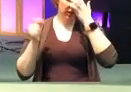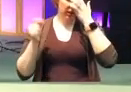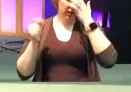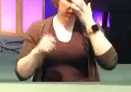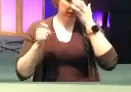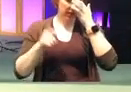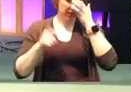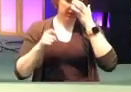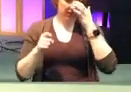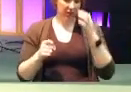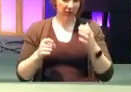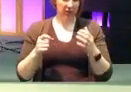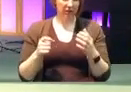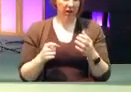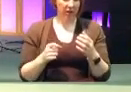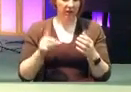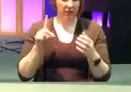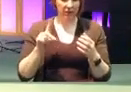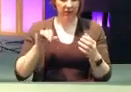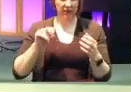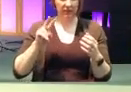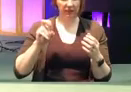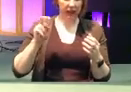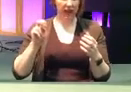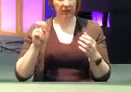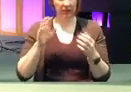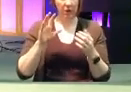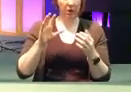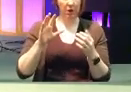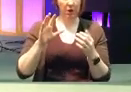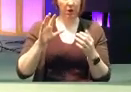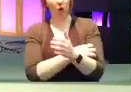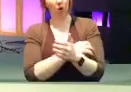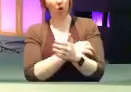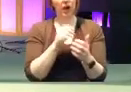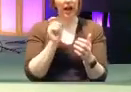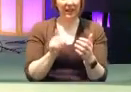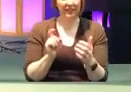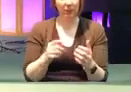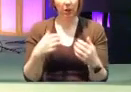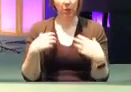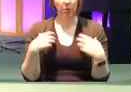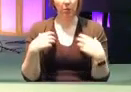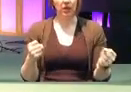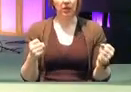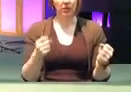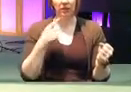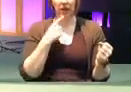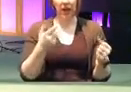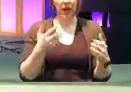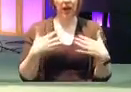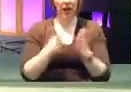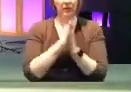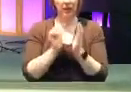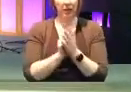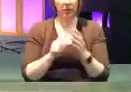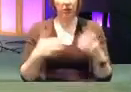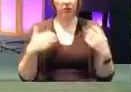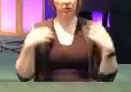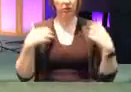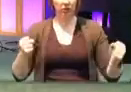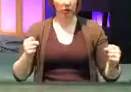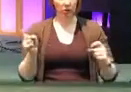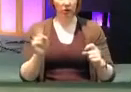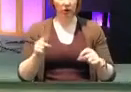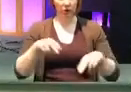need divine power today. I need divine boldness today. So I'm going to ask that you just take a bold step and just come up from where you're